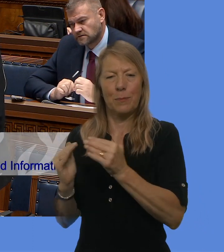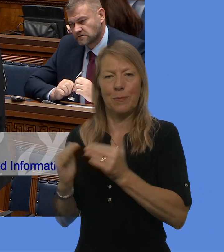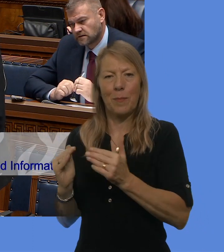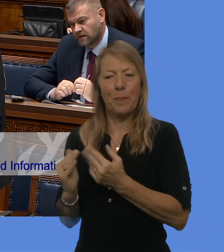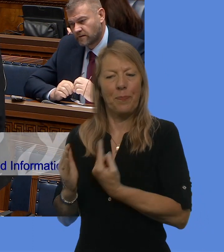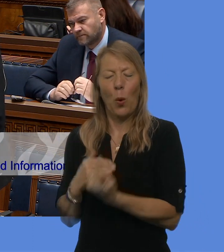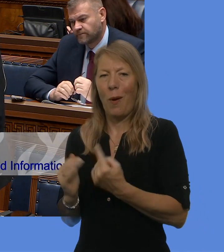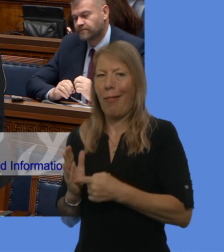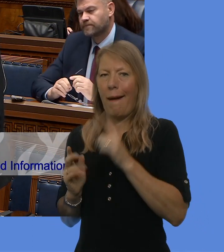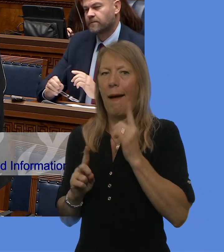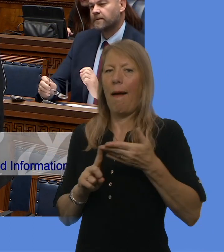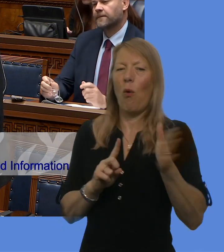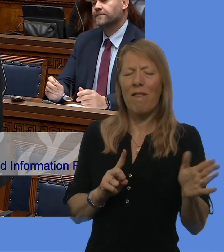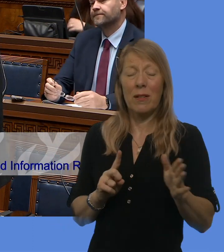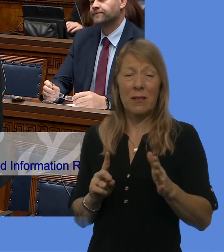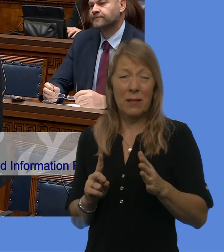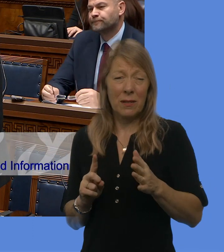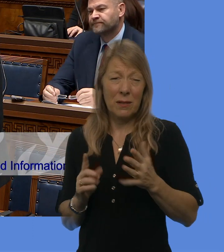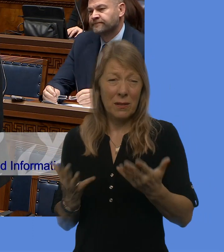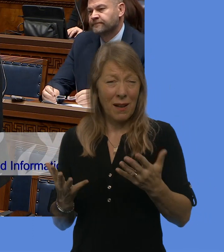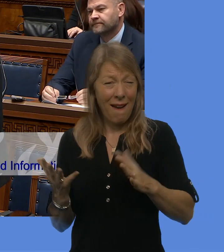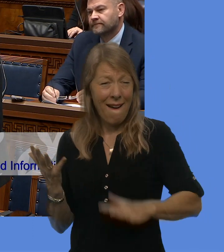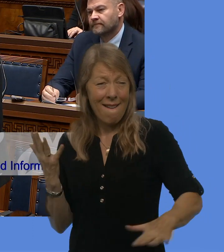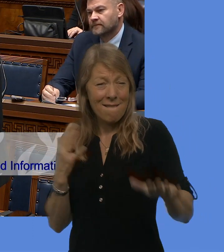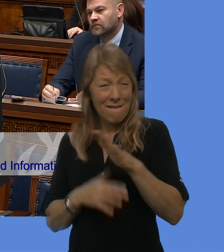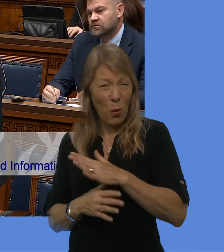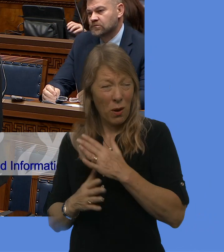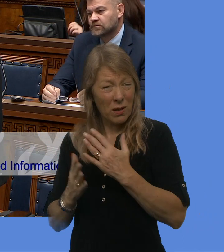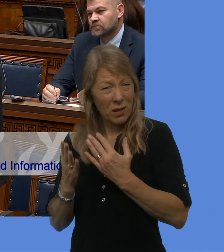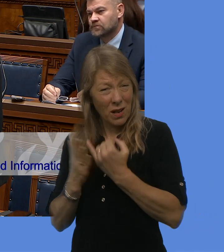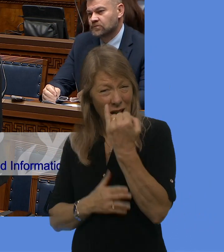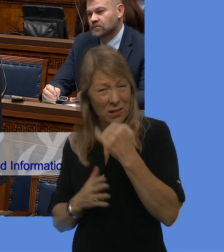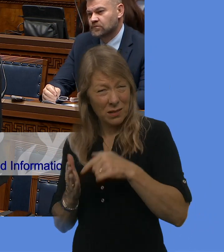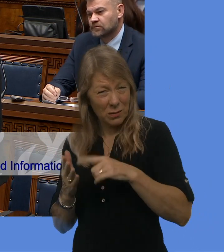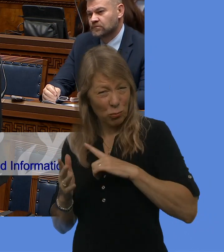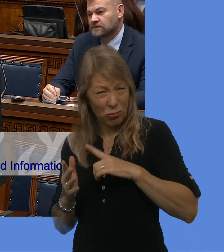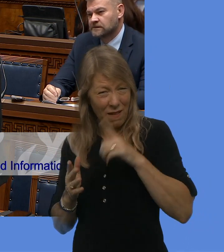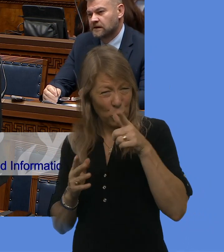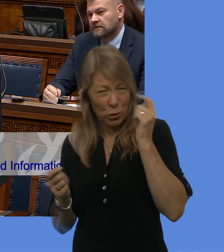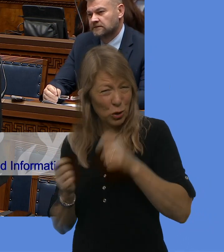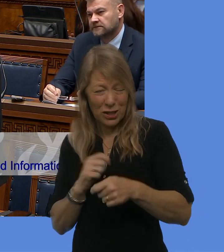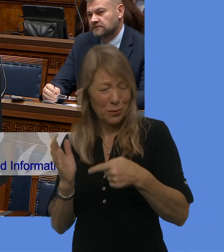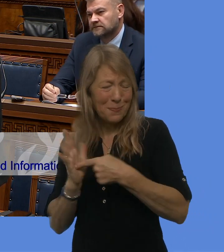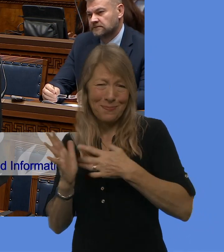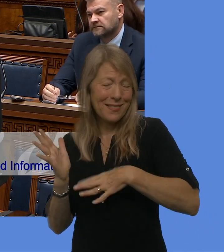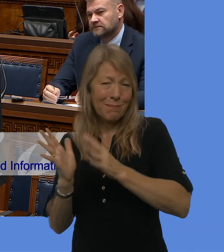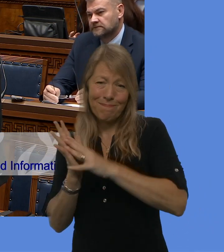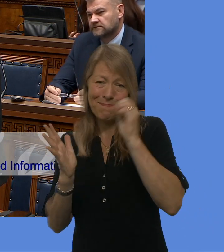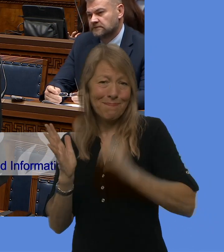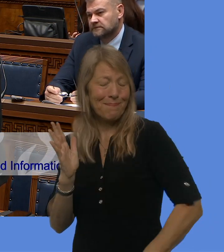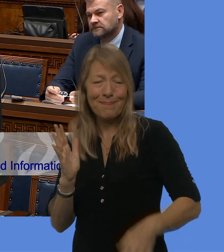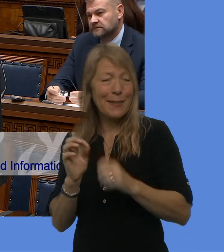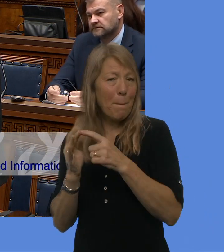chamber opposes this bill, that it would be right now for your officials to plan on the basis for that bill to be repealed, as